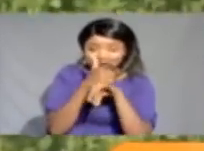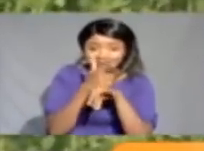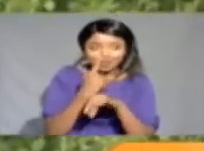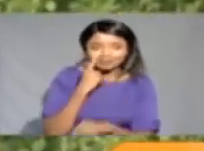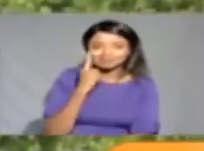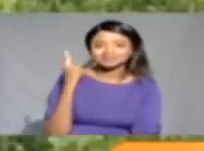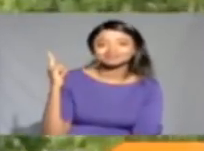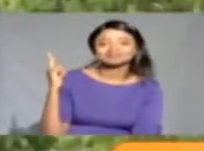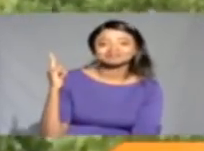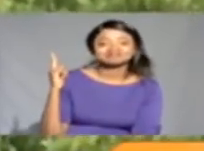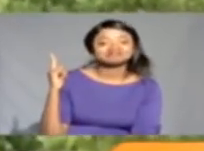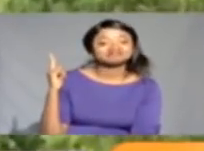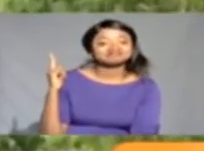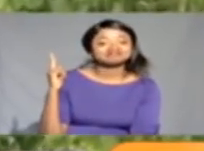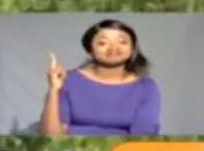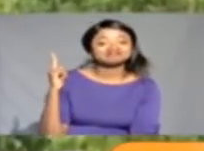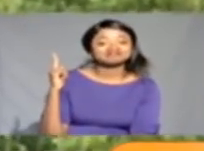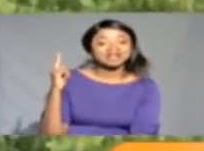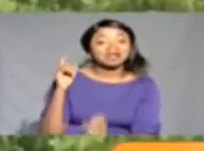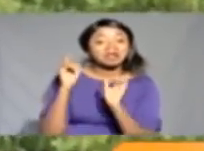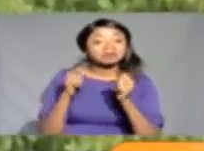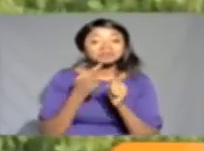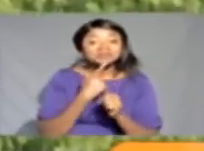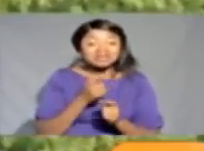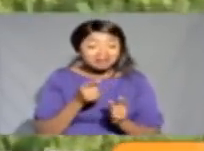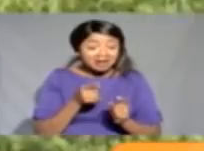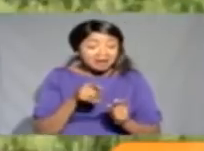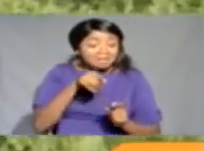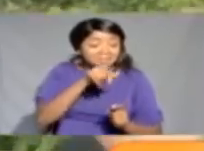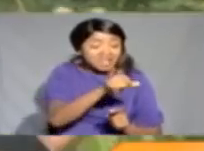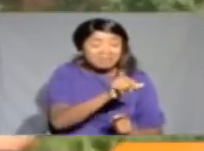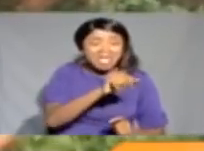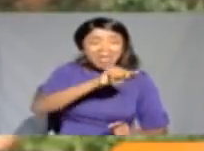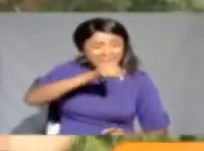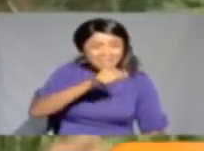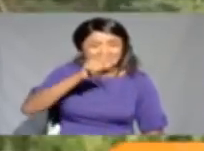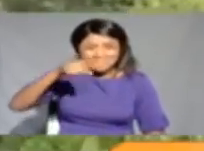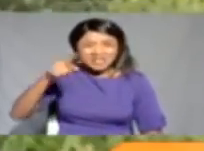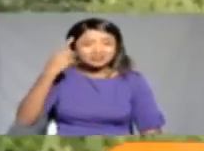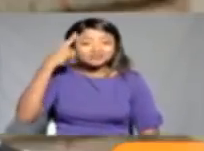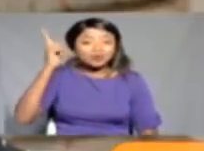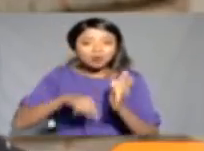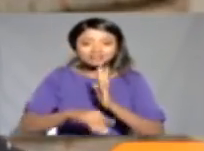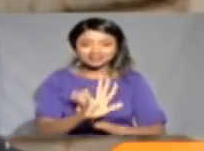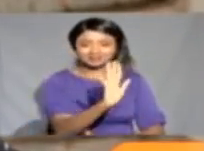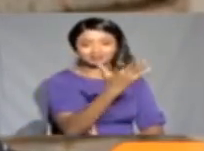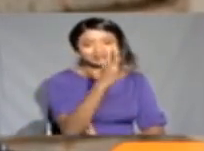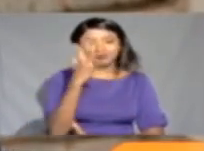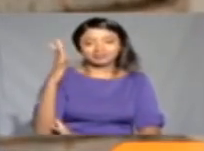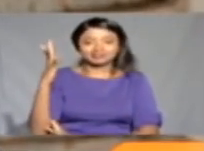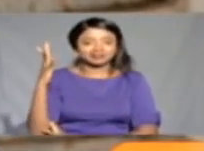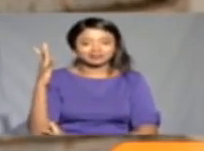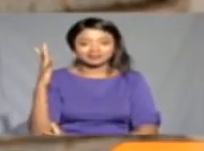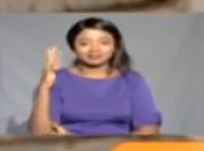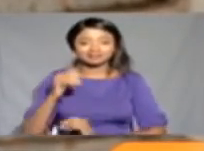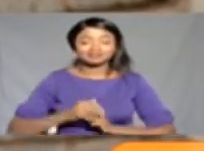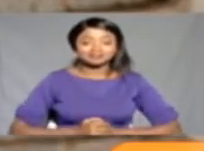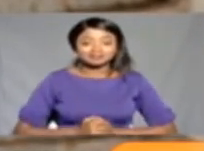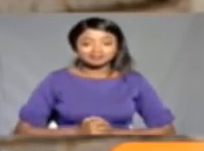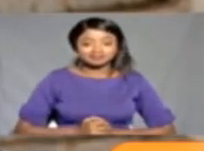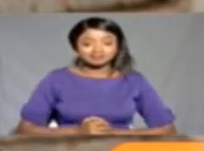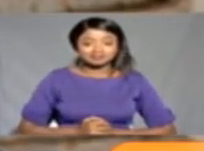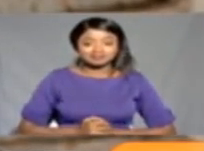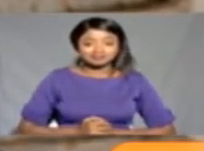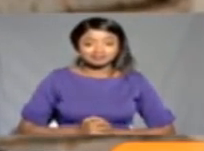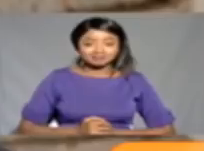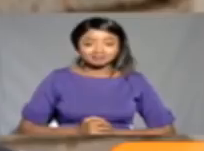Now this is what one will literally say, paid millions for the bush. With them, I have two units in different